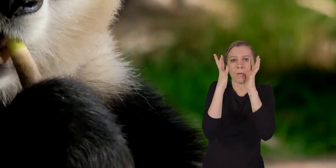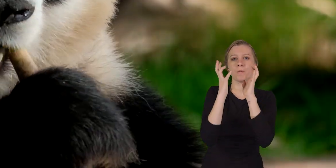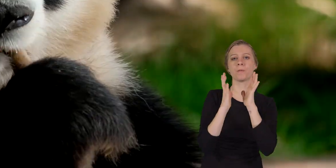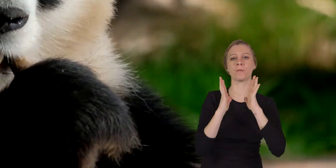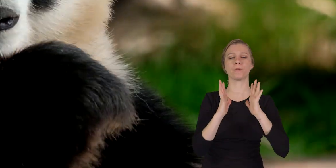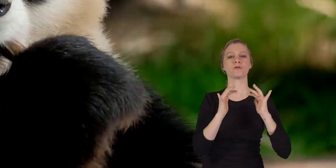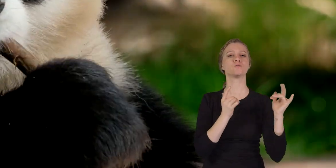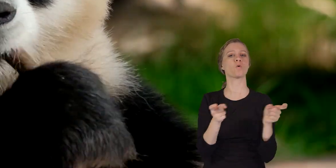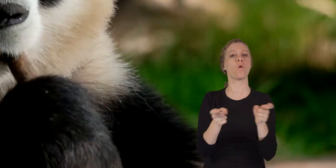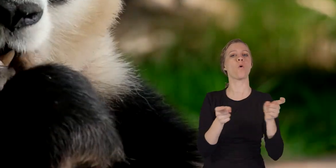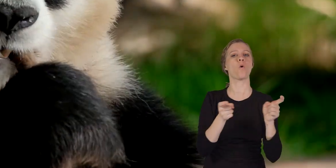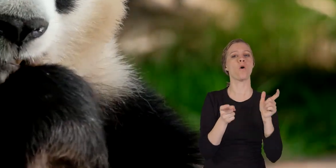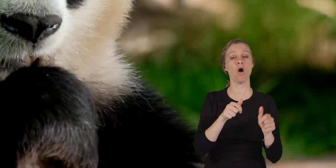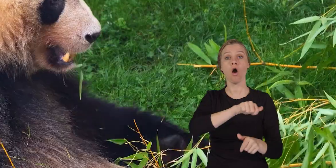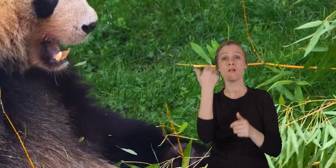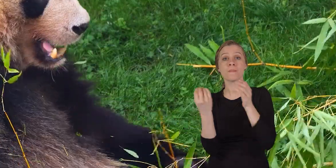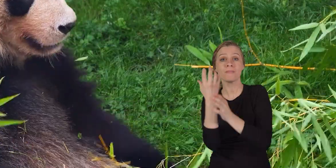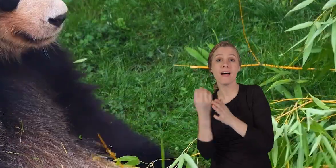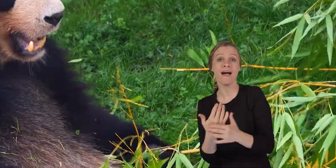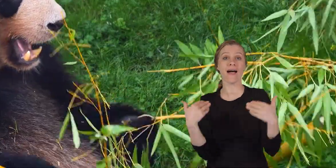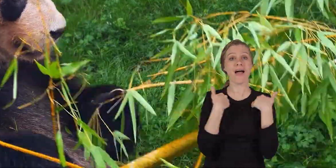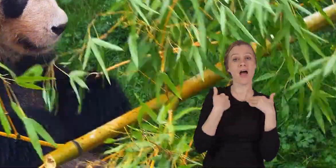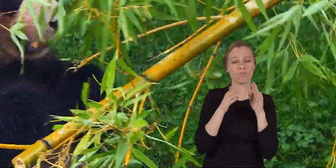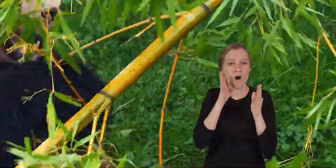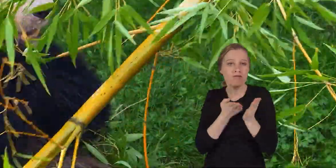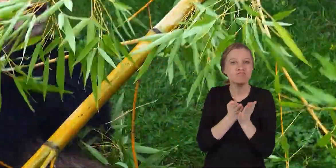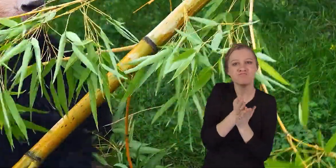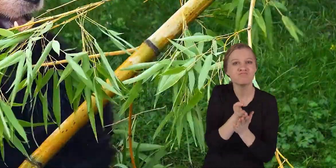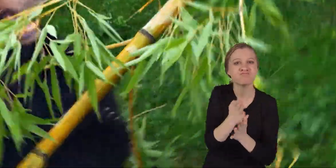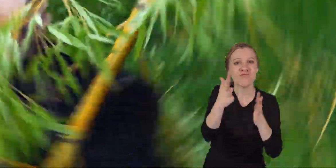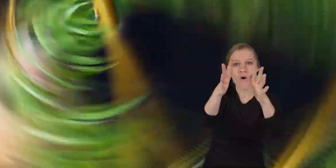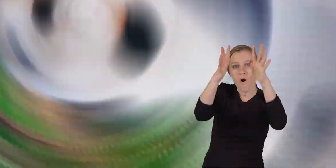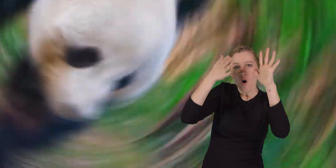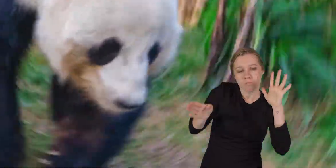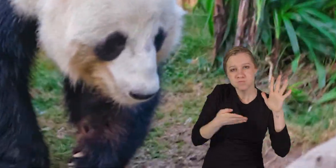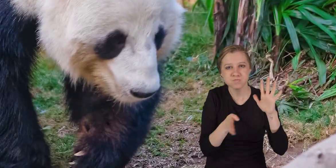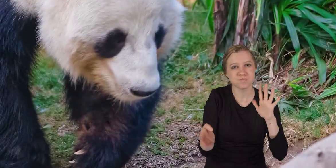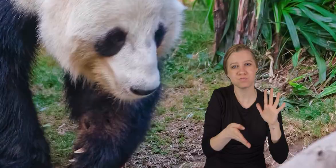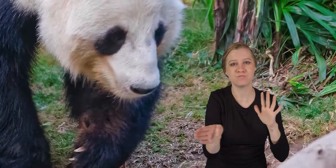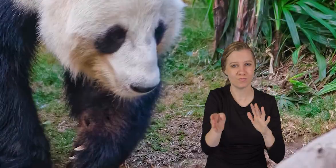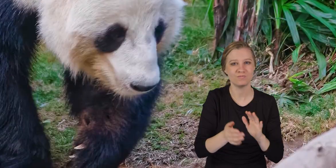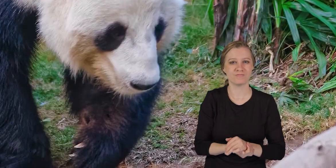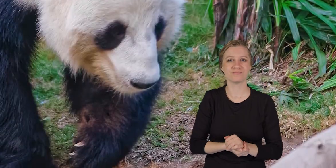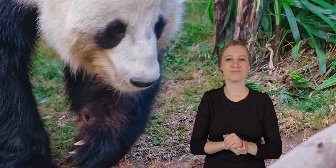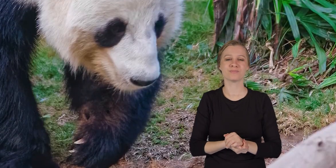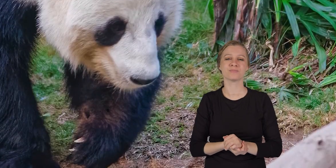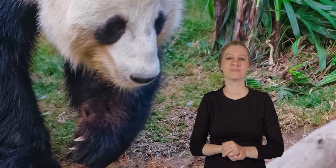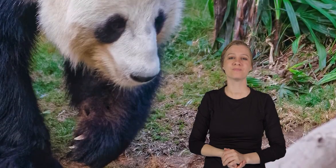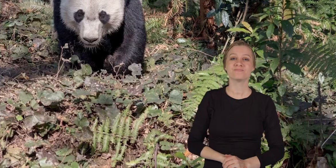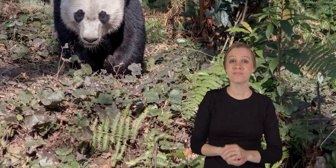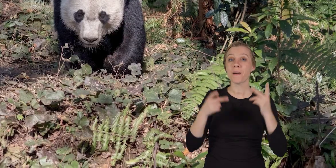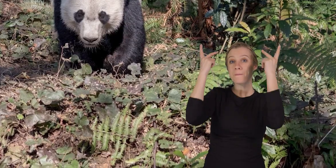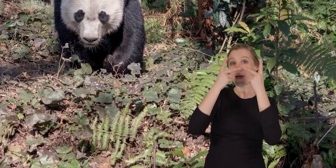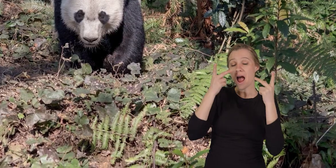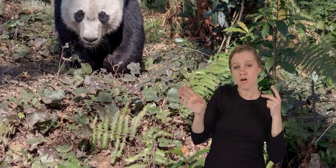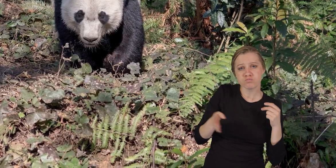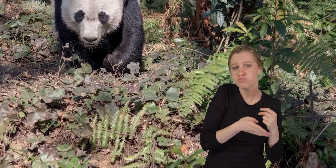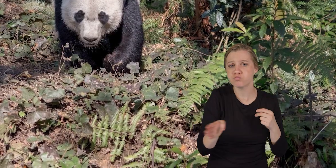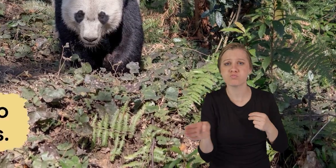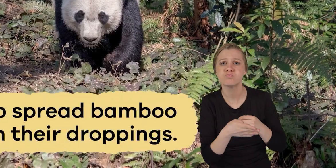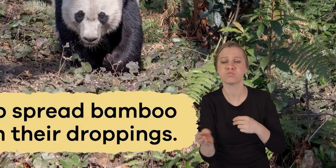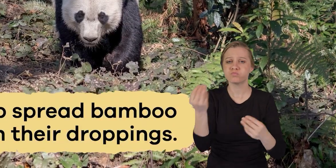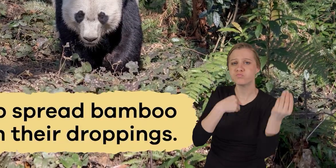growth, allowing other plants and animals to thrive in the forest. When pandas move around and